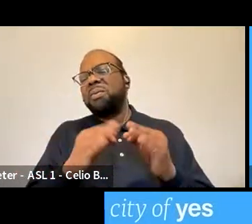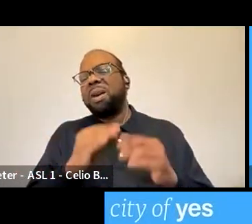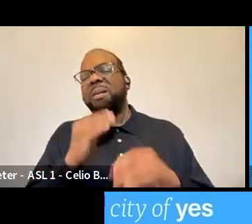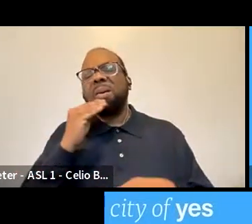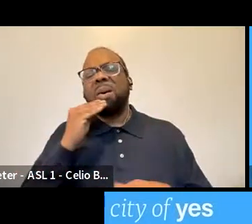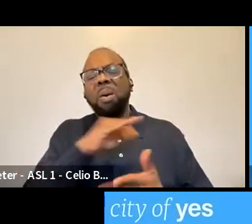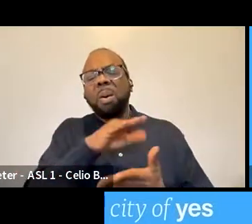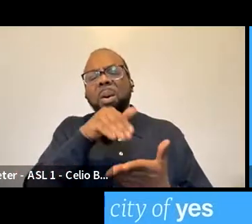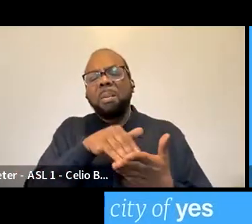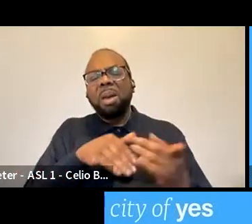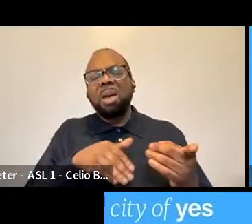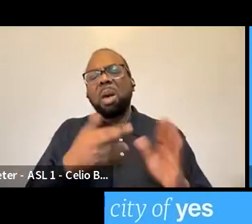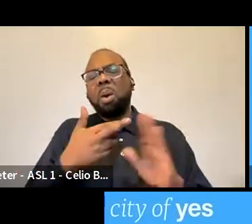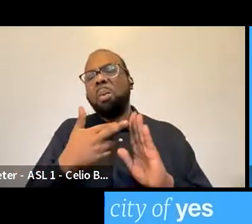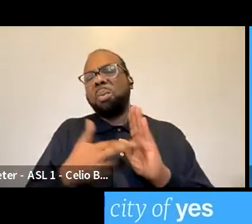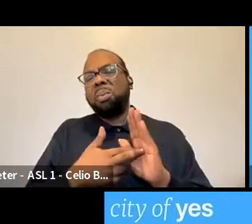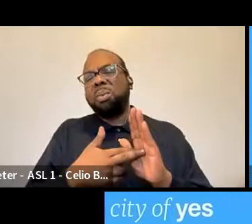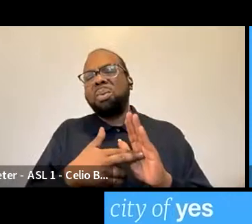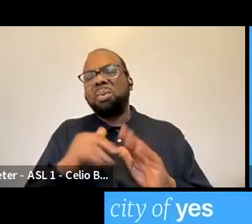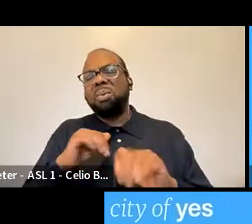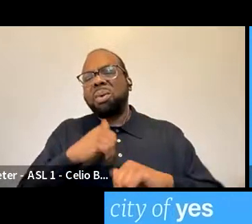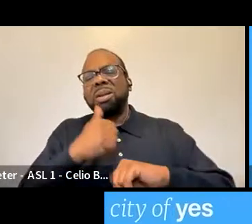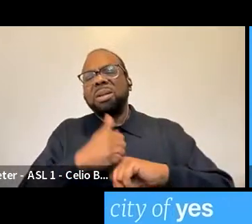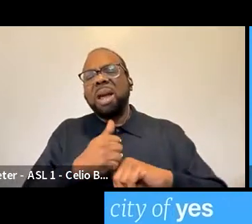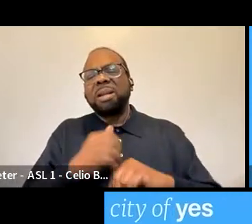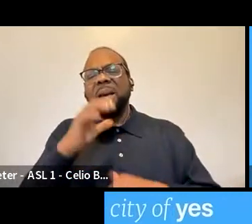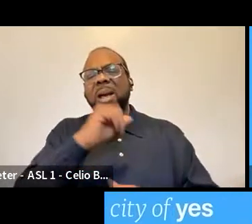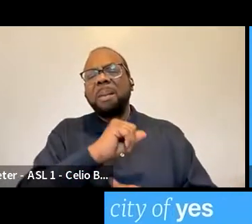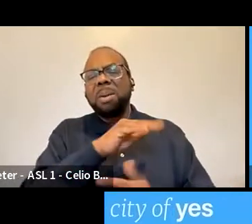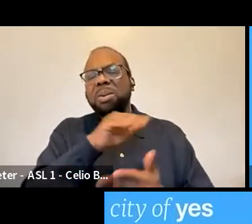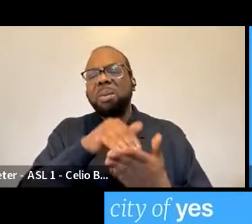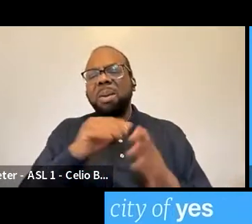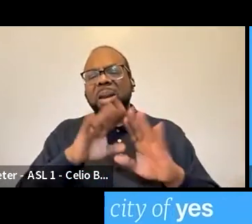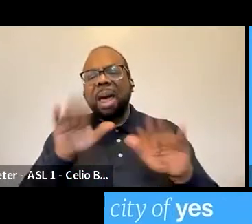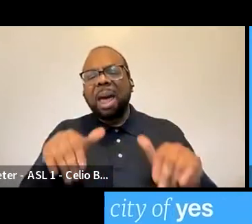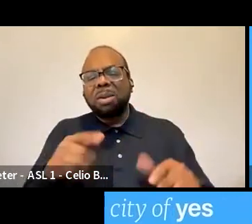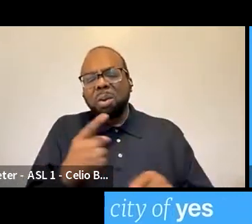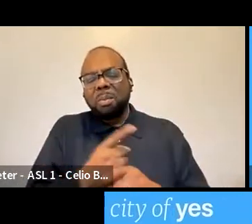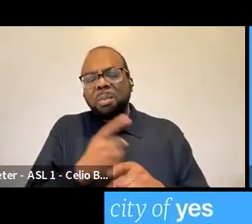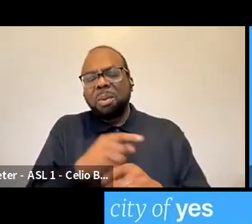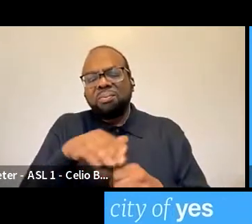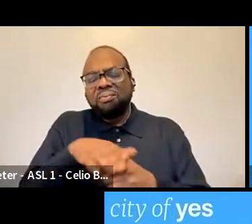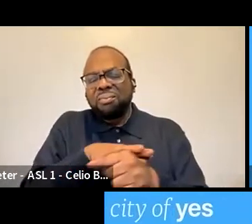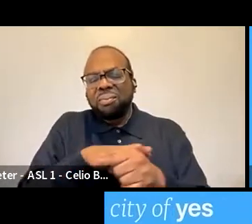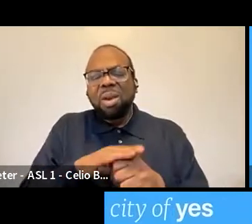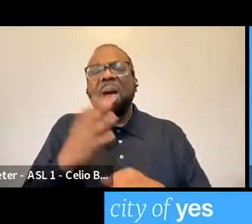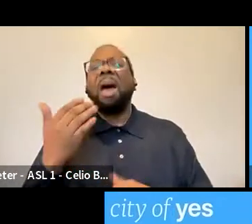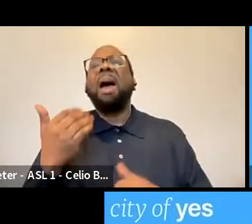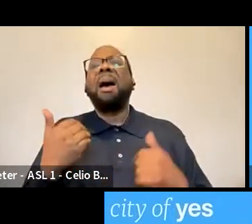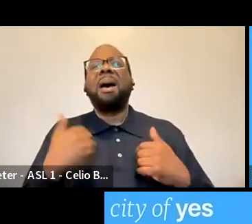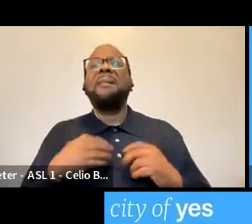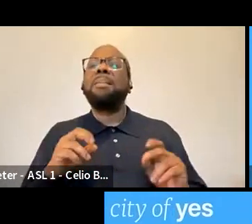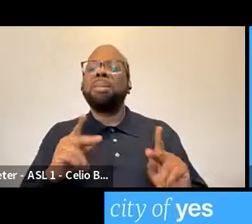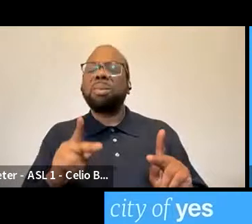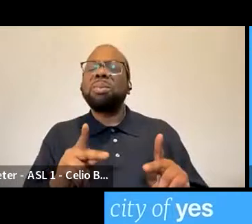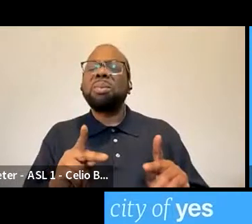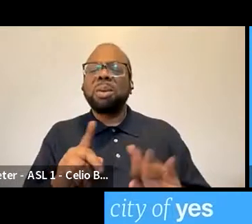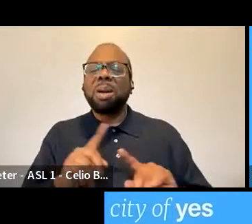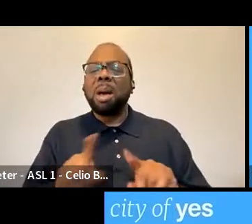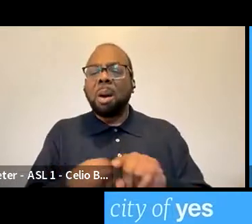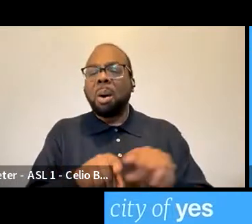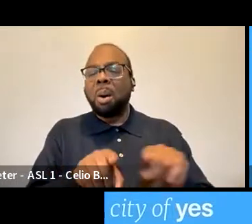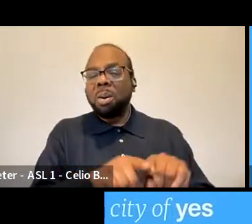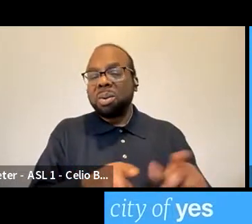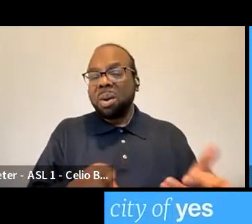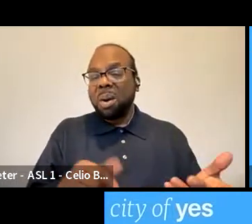those aim to enable missing middle housing in appropriate locations. So there are opportunities for that housing, while also